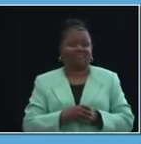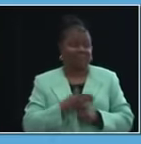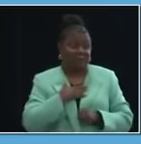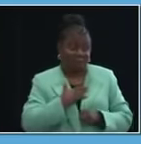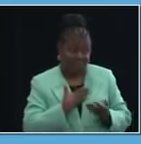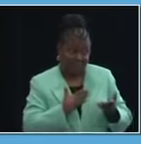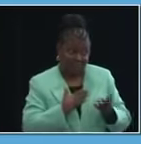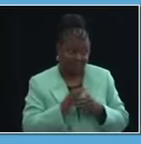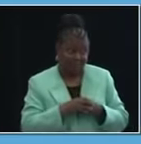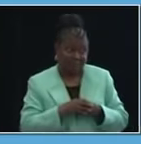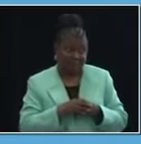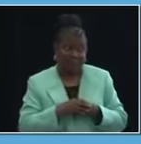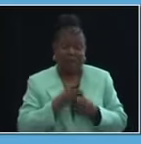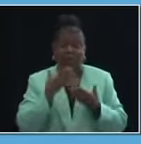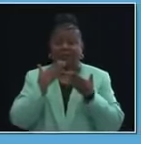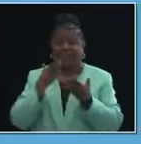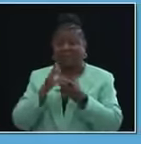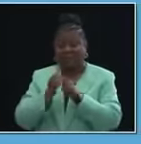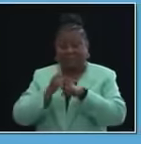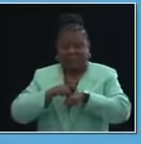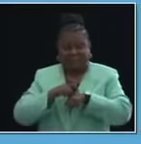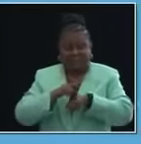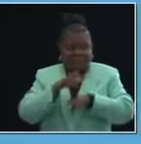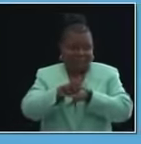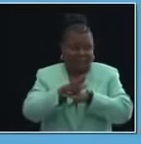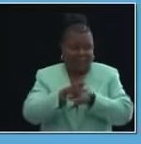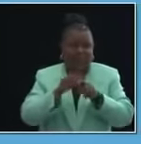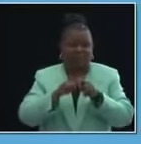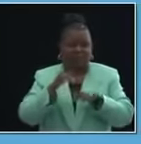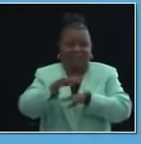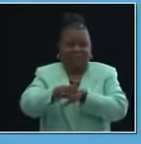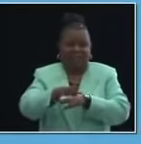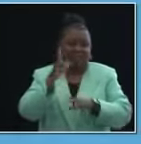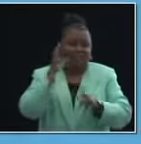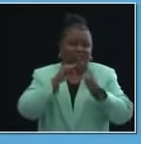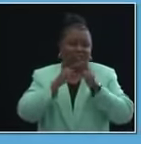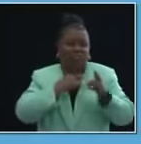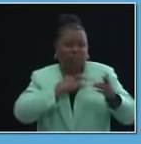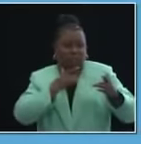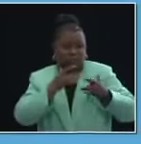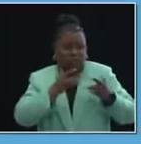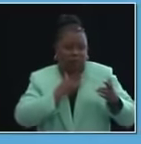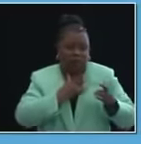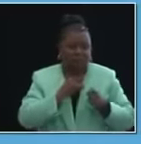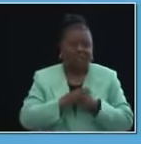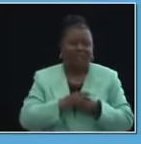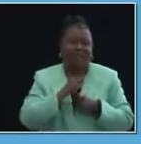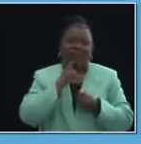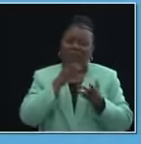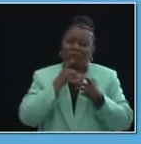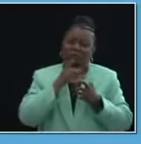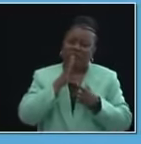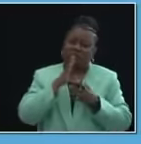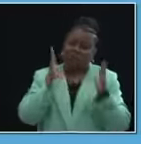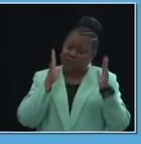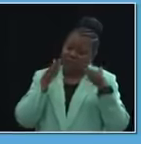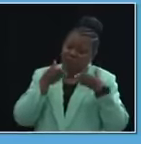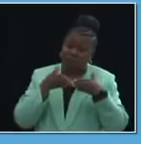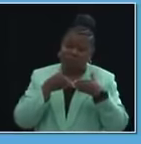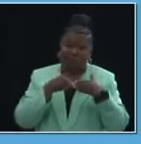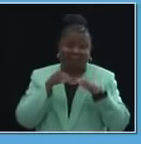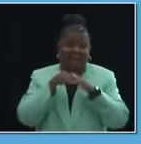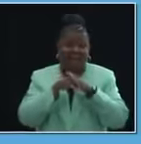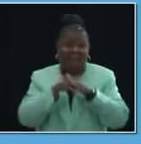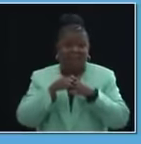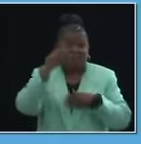Please. Good evening. I really just want to thank you for taking the time this afternoon or this evening to listen to our concerns. I really want to just focus access